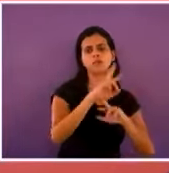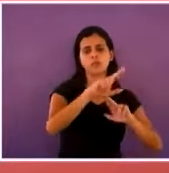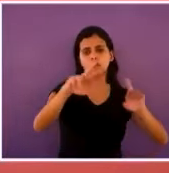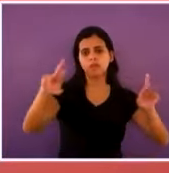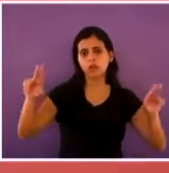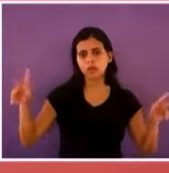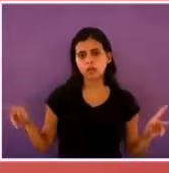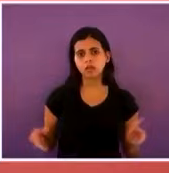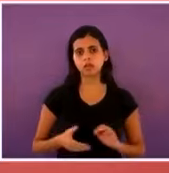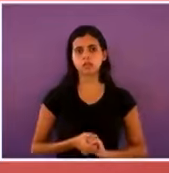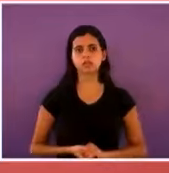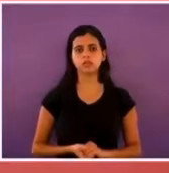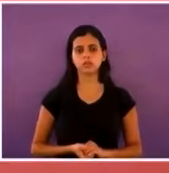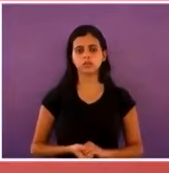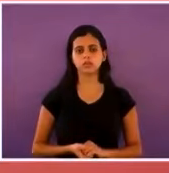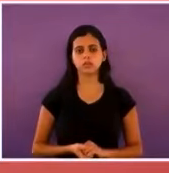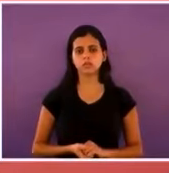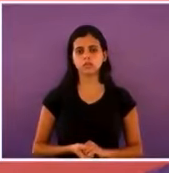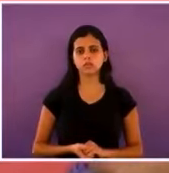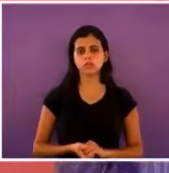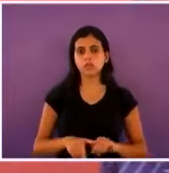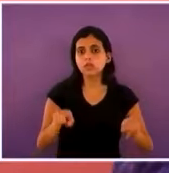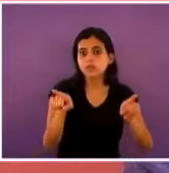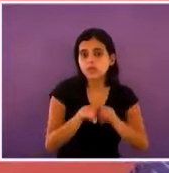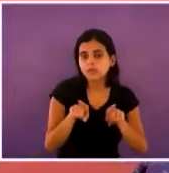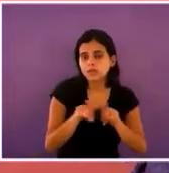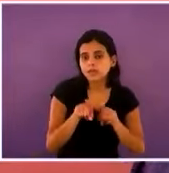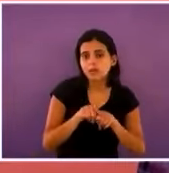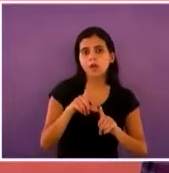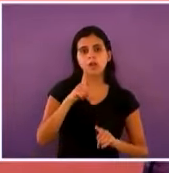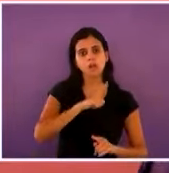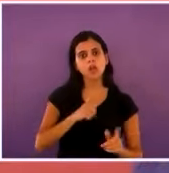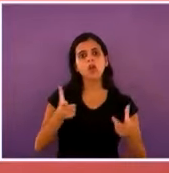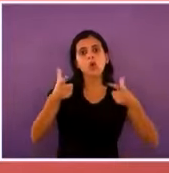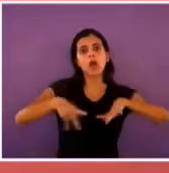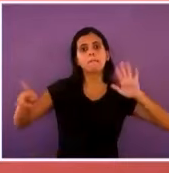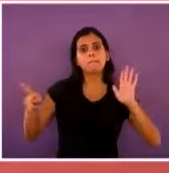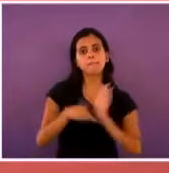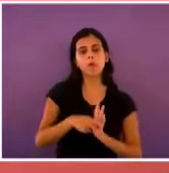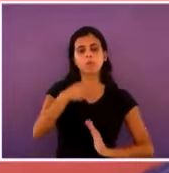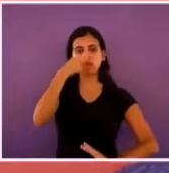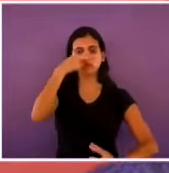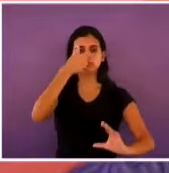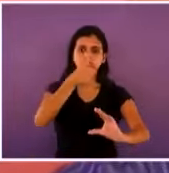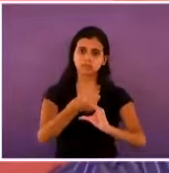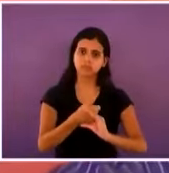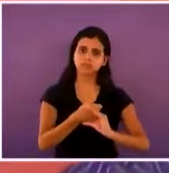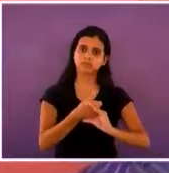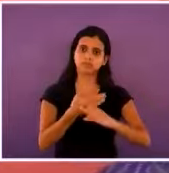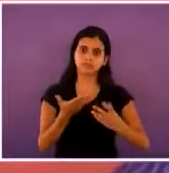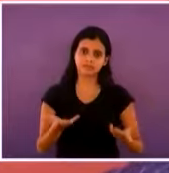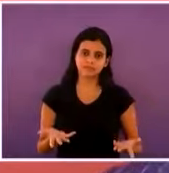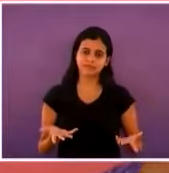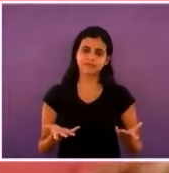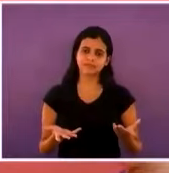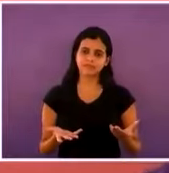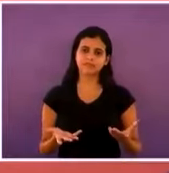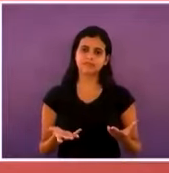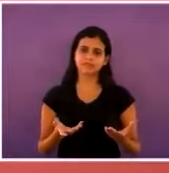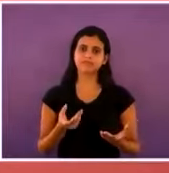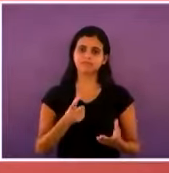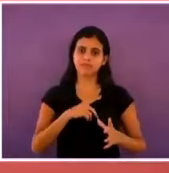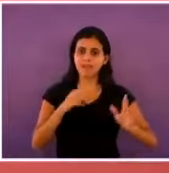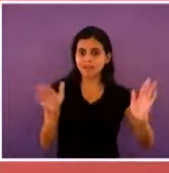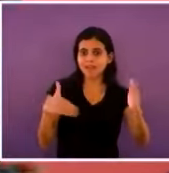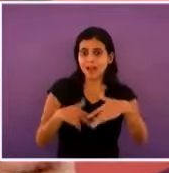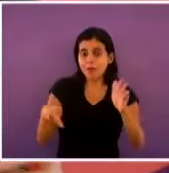the evangelical room. E também há a sala dos evangélicos. Or the evangelical wing. A ala